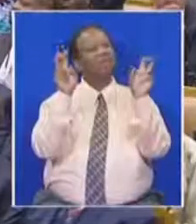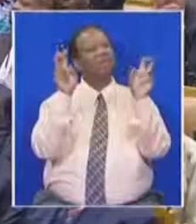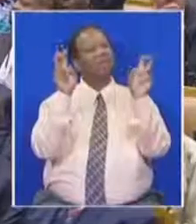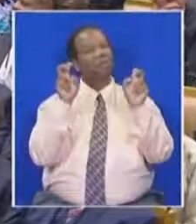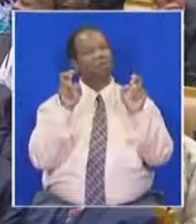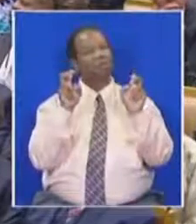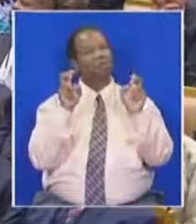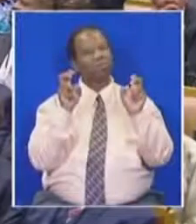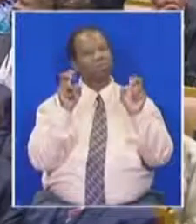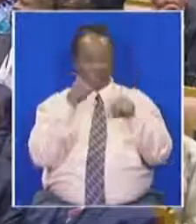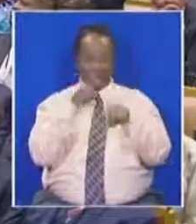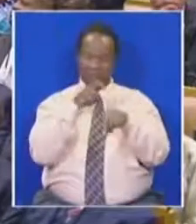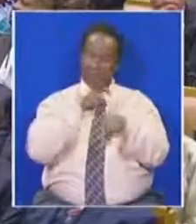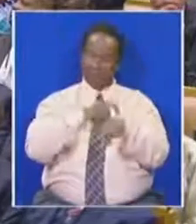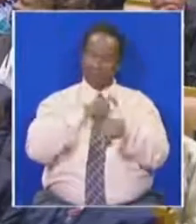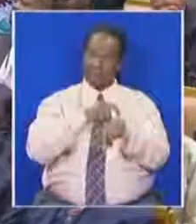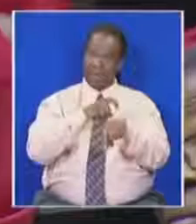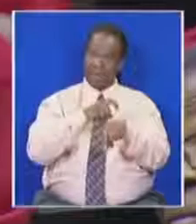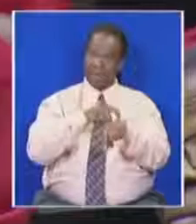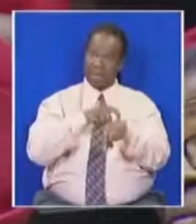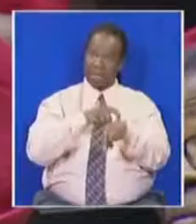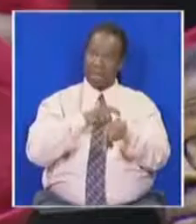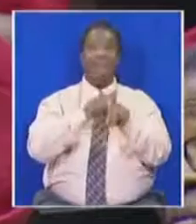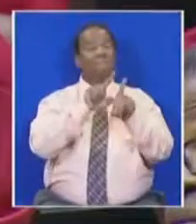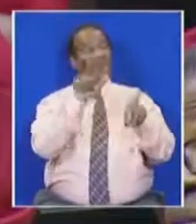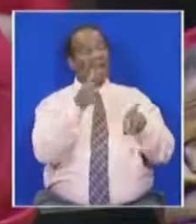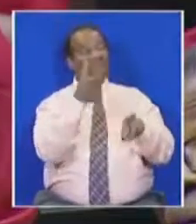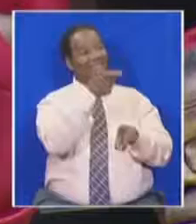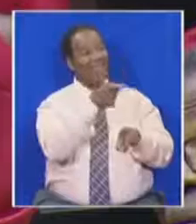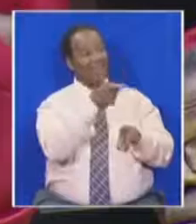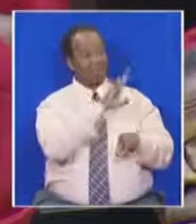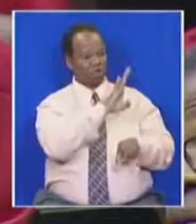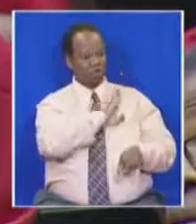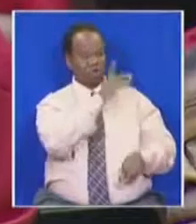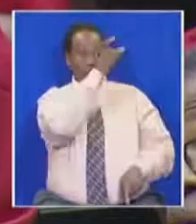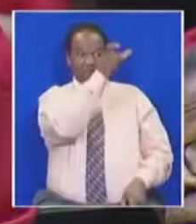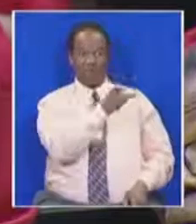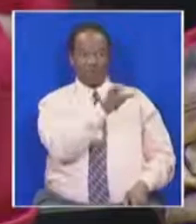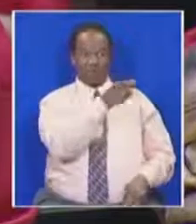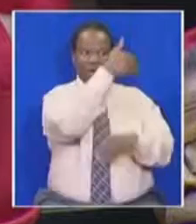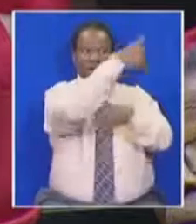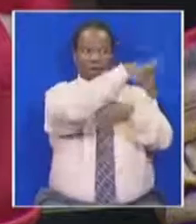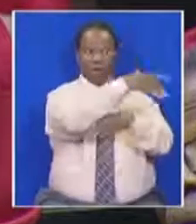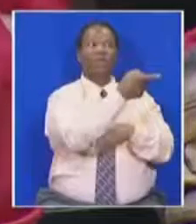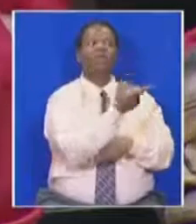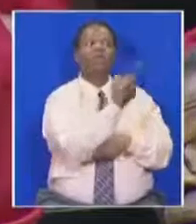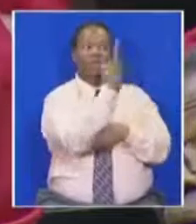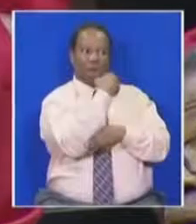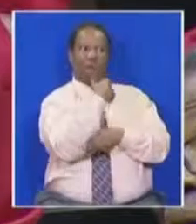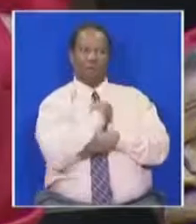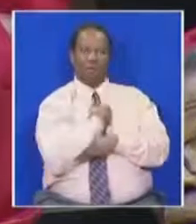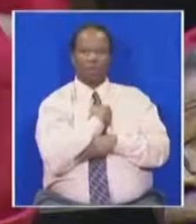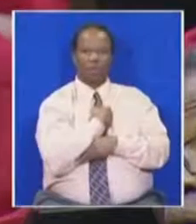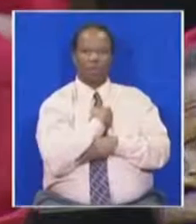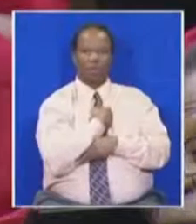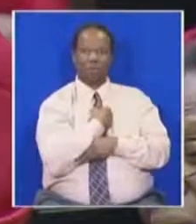tie, we took it from a security guy outside. And all of us should enjoy